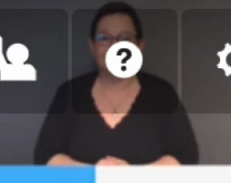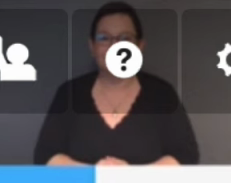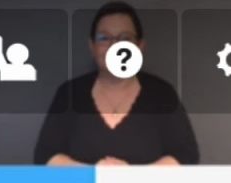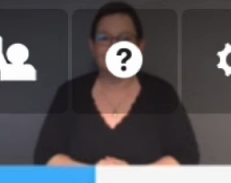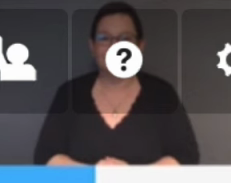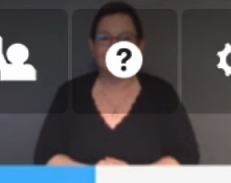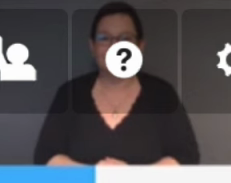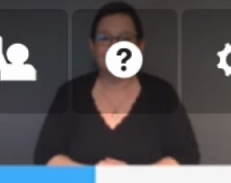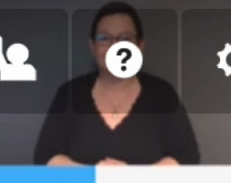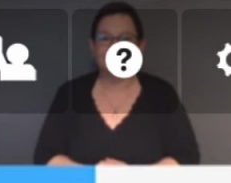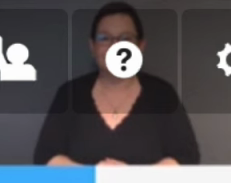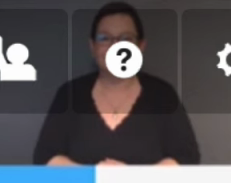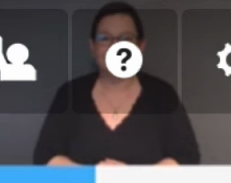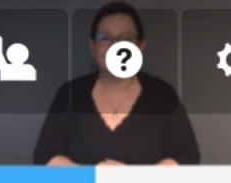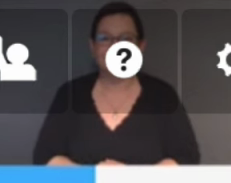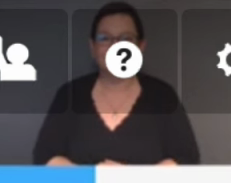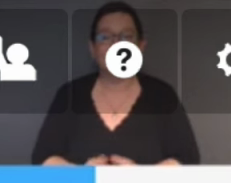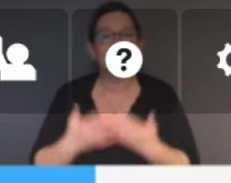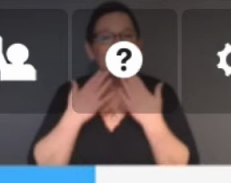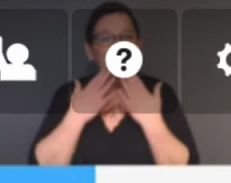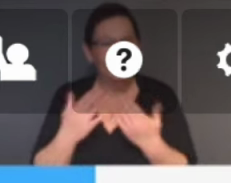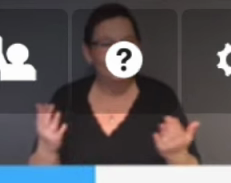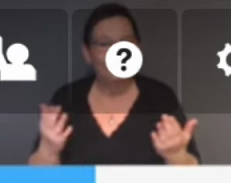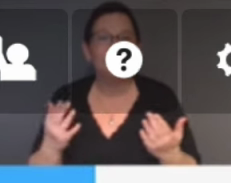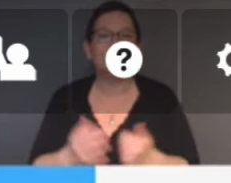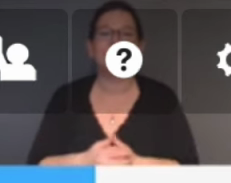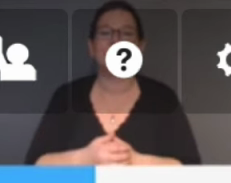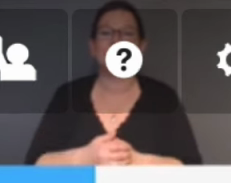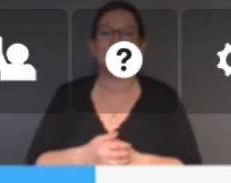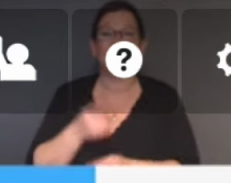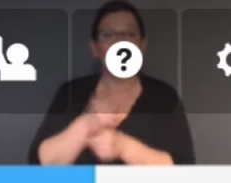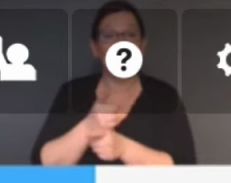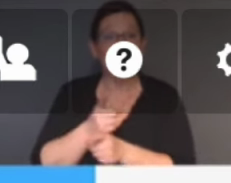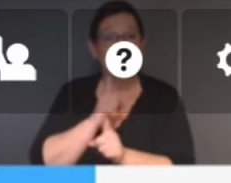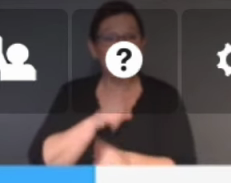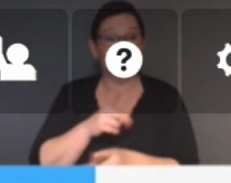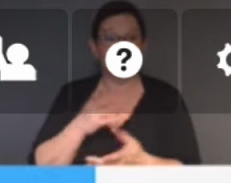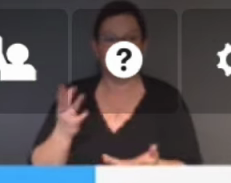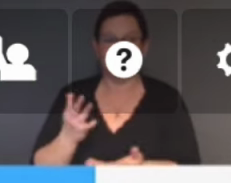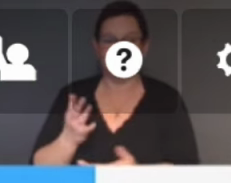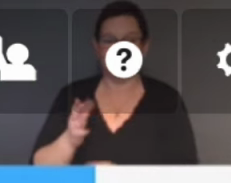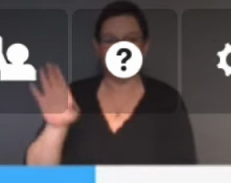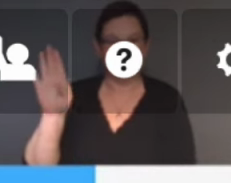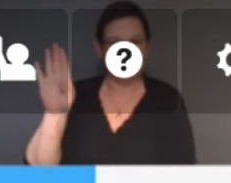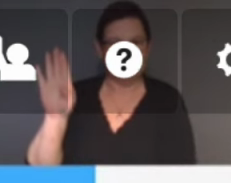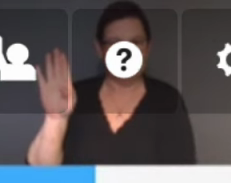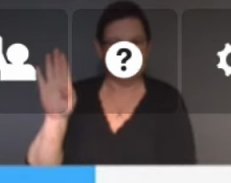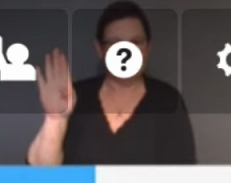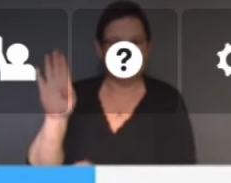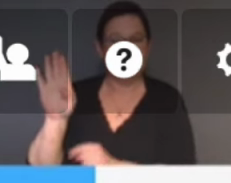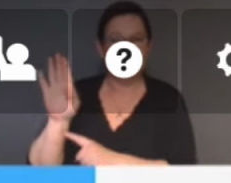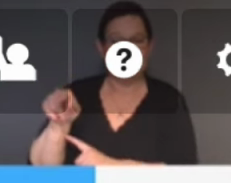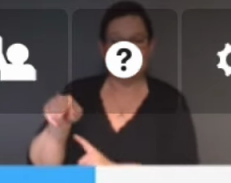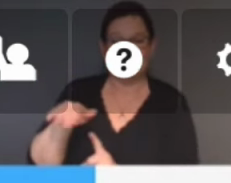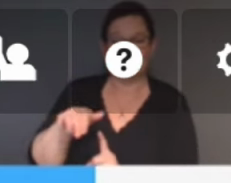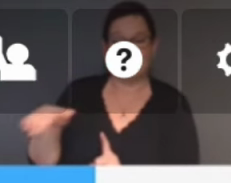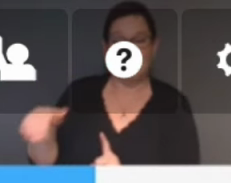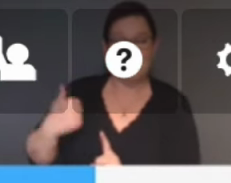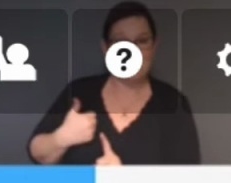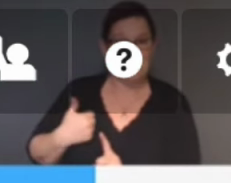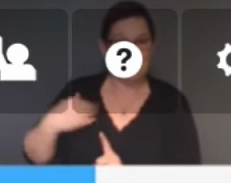Thank you for your responses. The correct answer is B, Canada Child Benefits. Some sources of